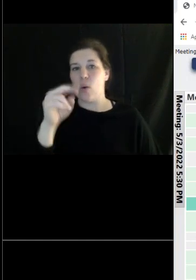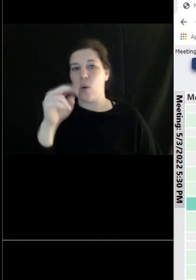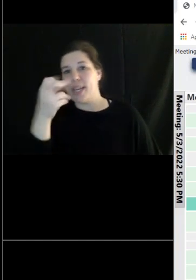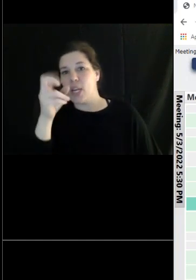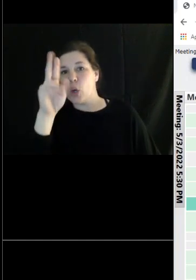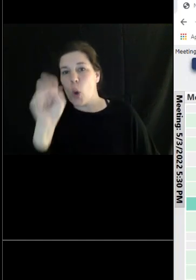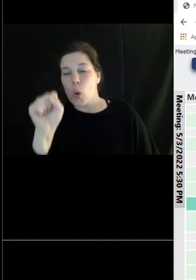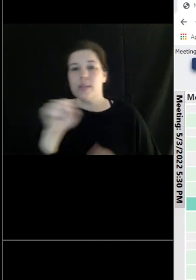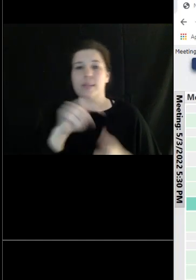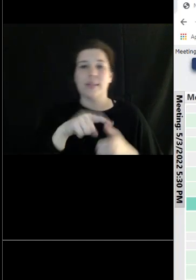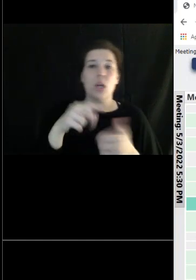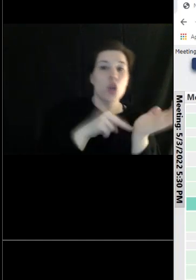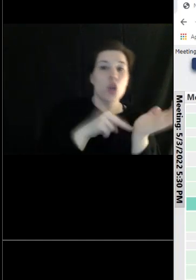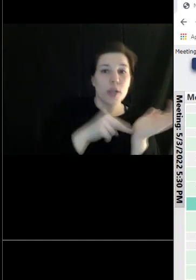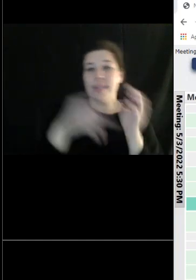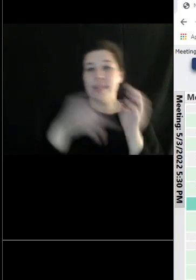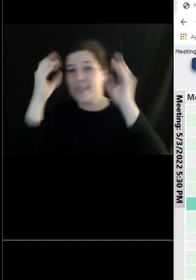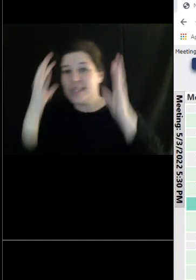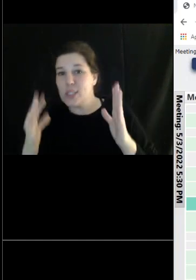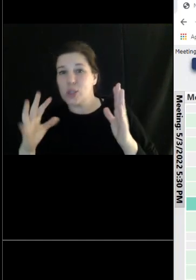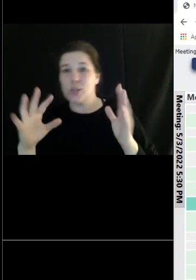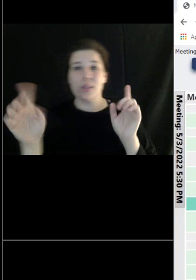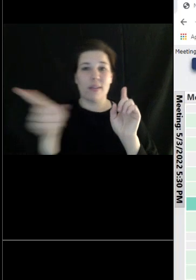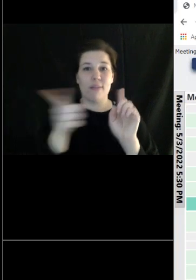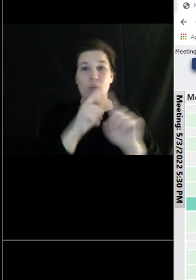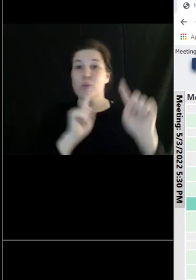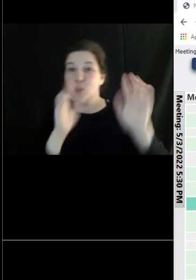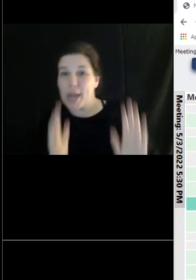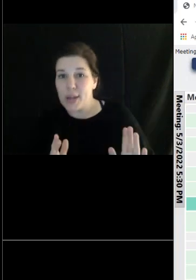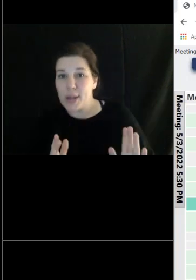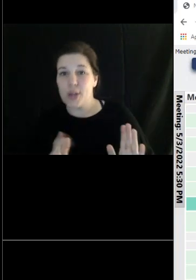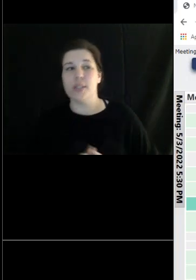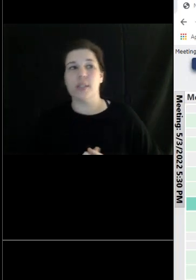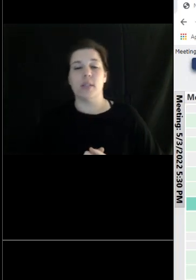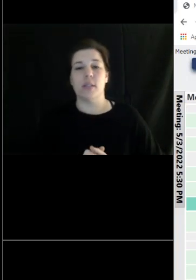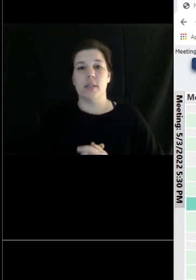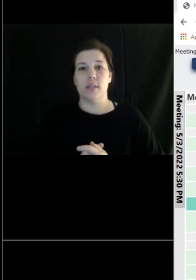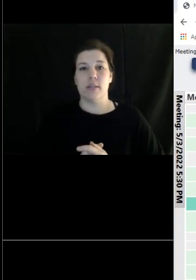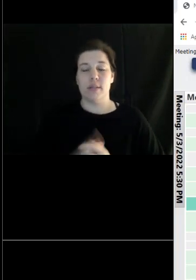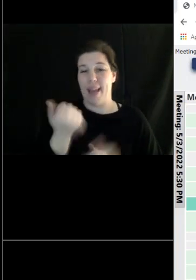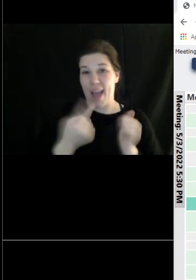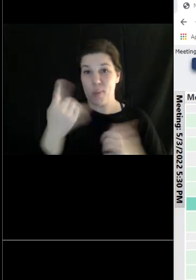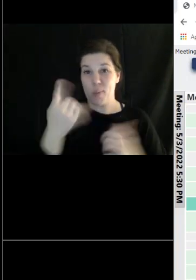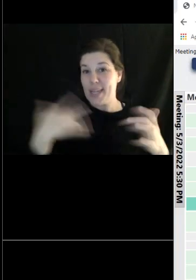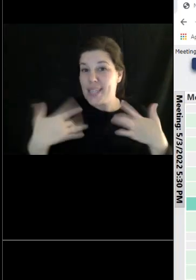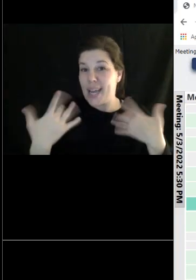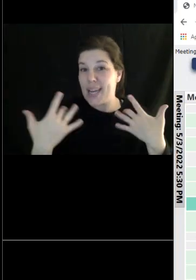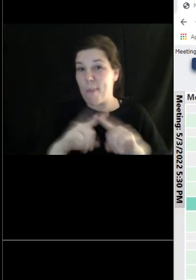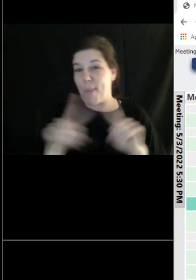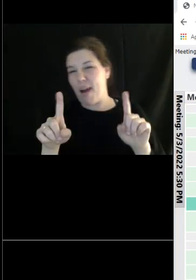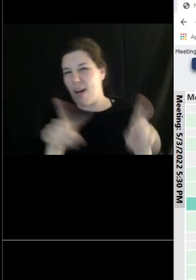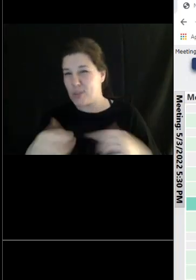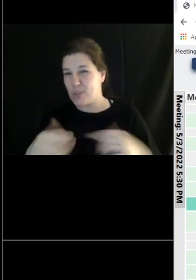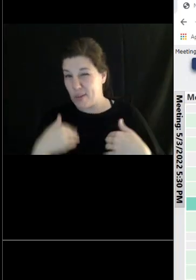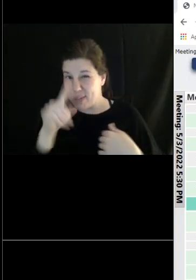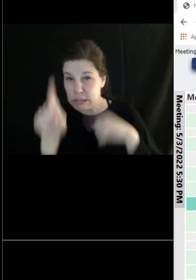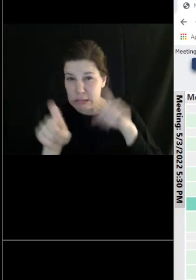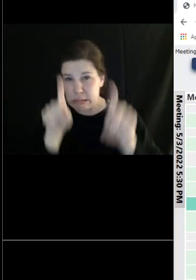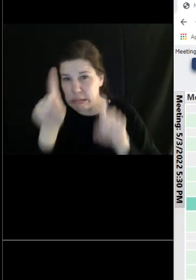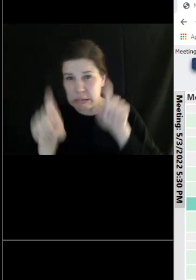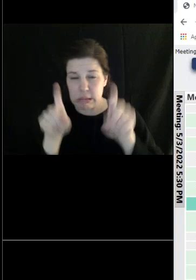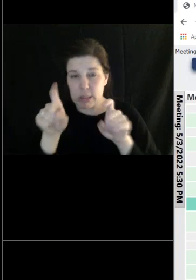first responders. Everybody's excited about it. Of course, everybody has questions about it. And unfortunately, there's a